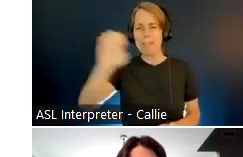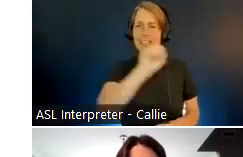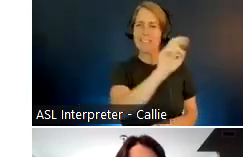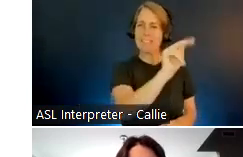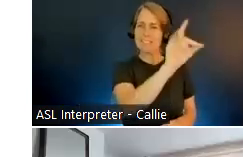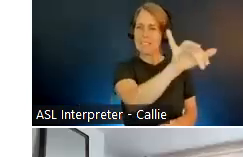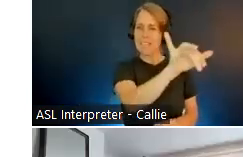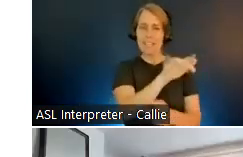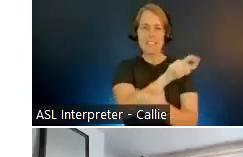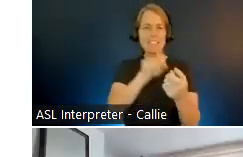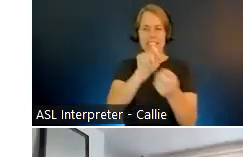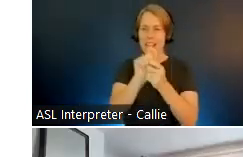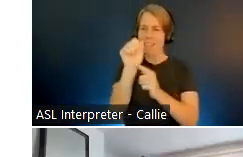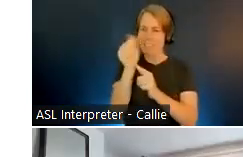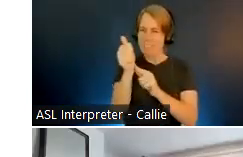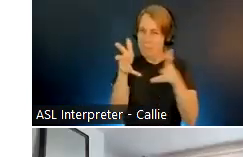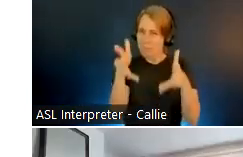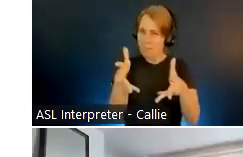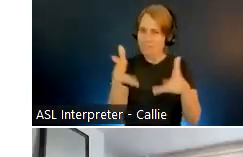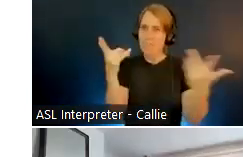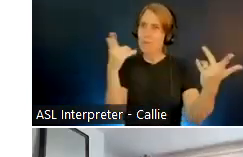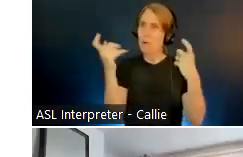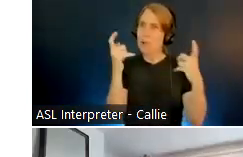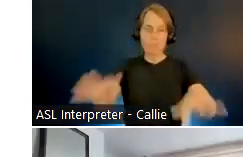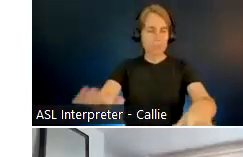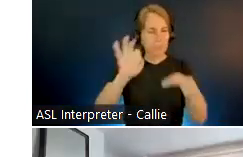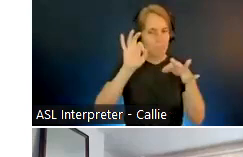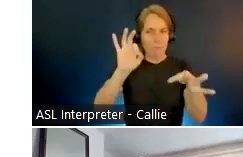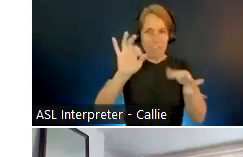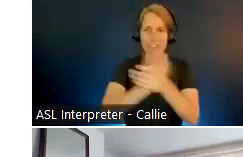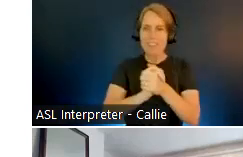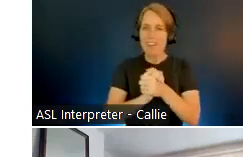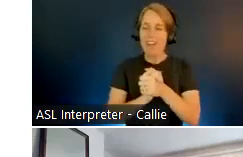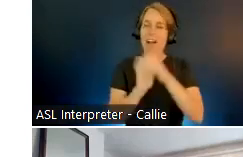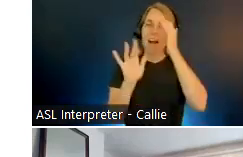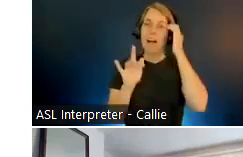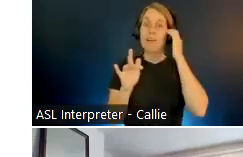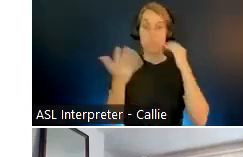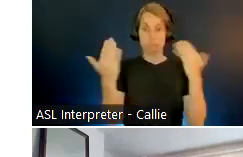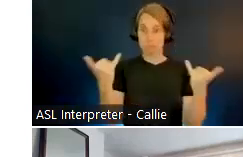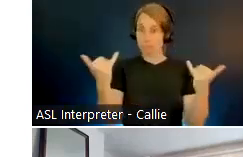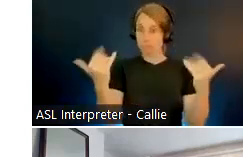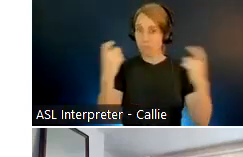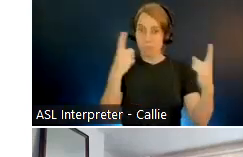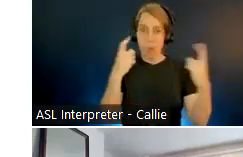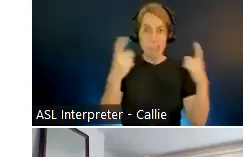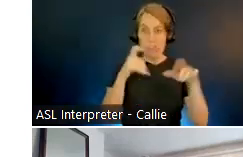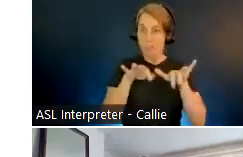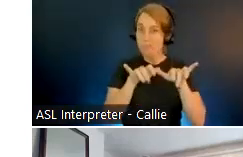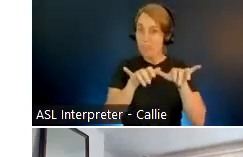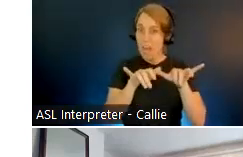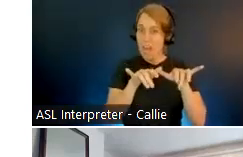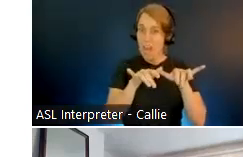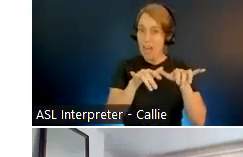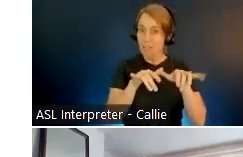for questions, which is so perfect. So we will take any questions in the chat, and I'll be looking